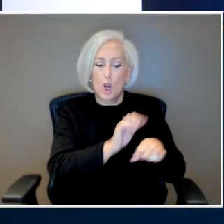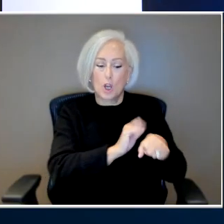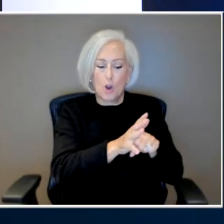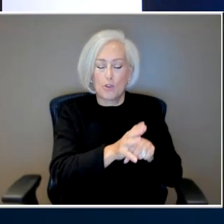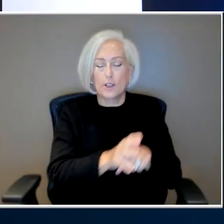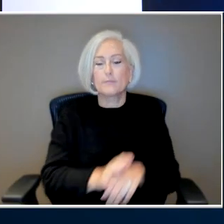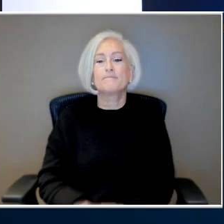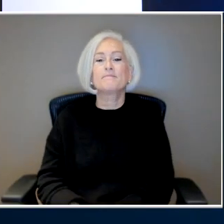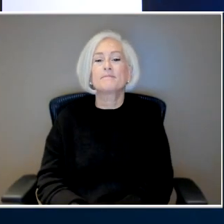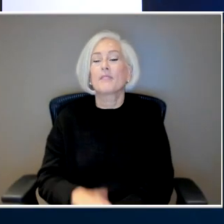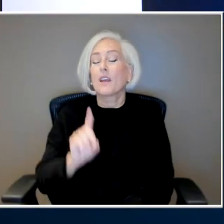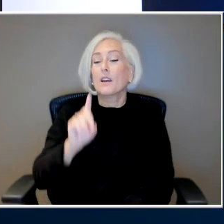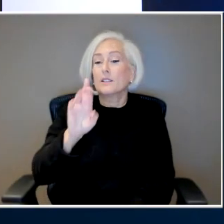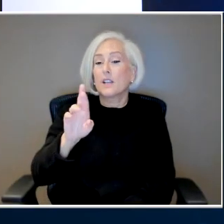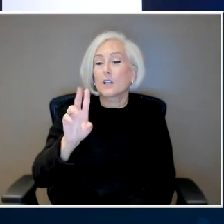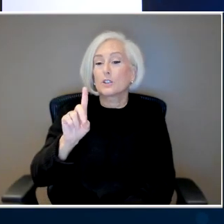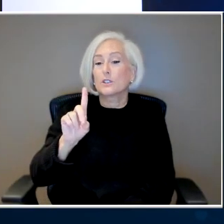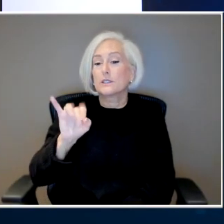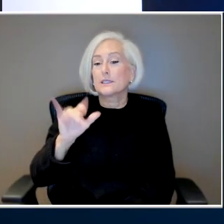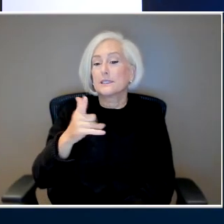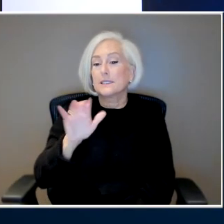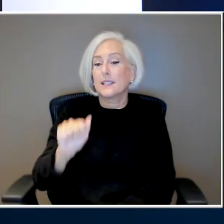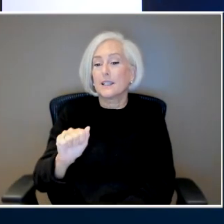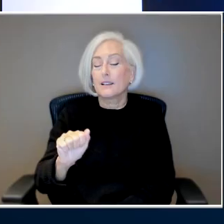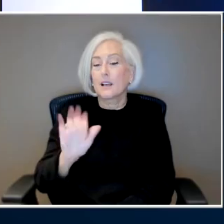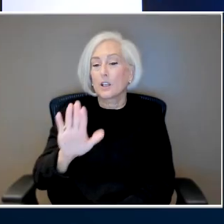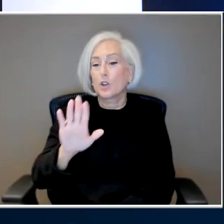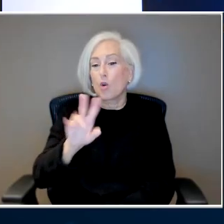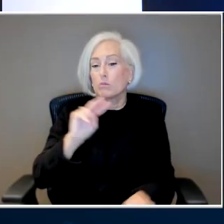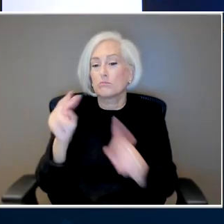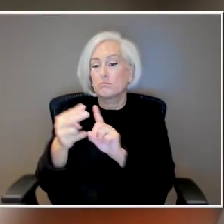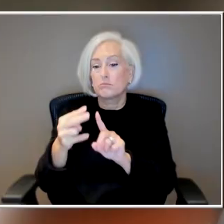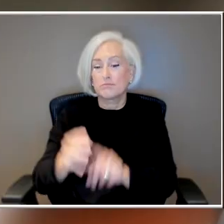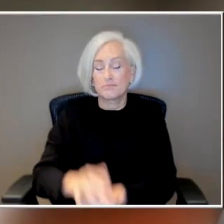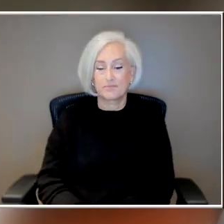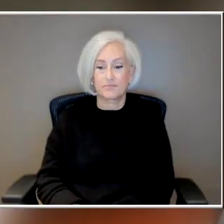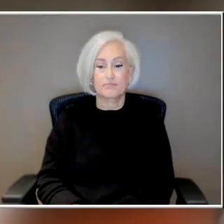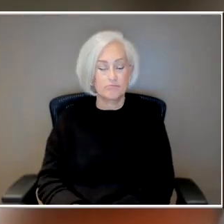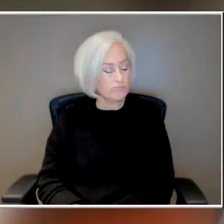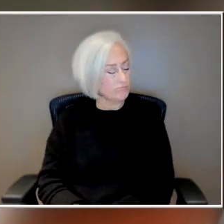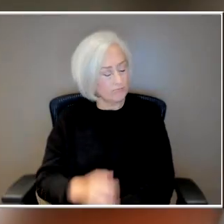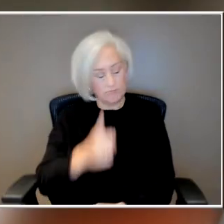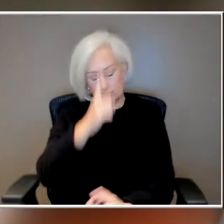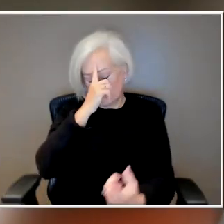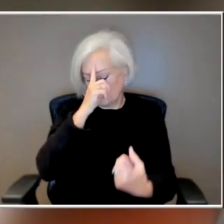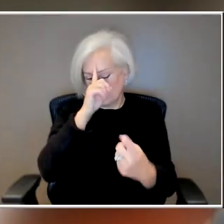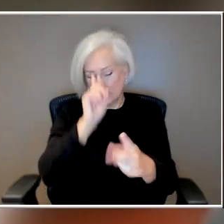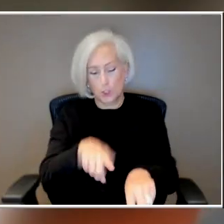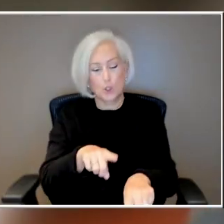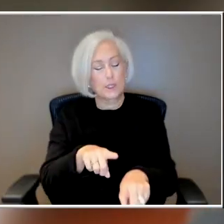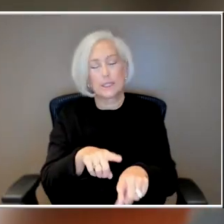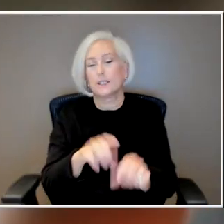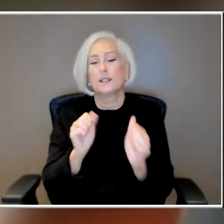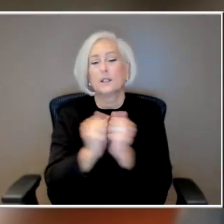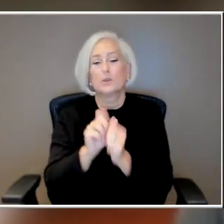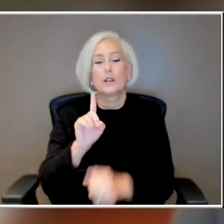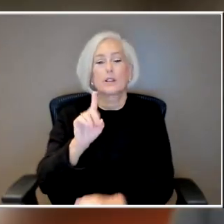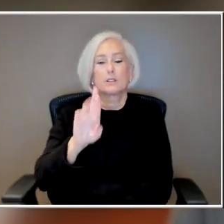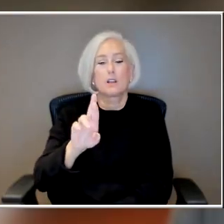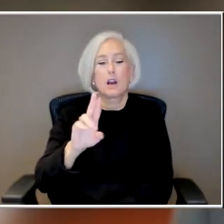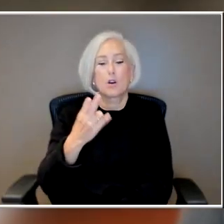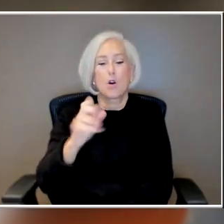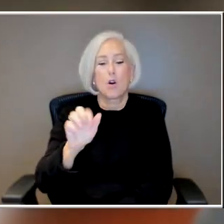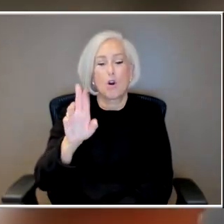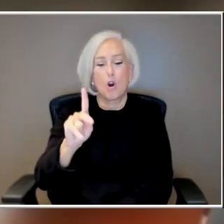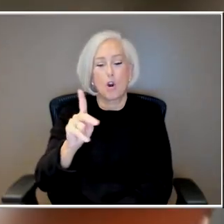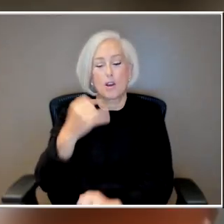Diga, thoughts from your standpoint about that? No, yeah, I totally agree with Doc Hawk, and especially the important aspect, the last point